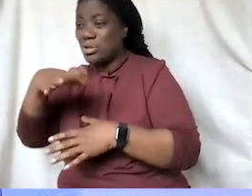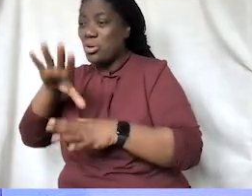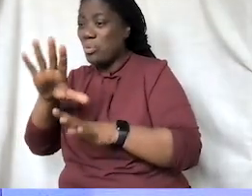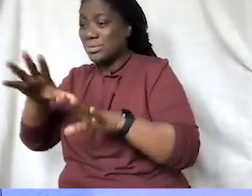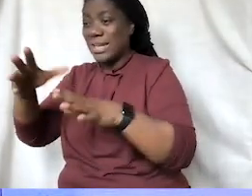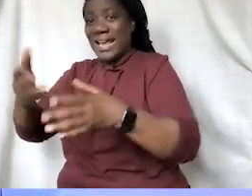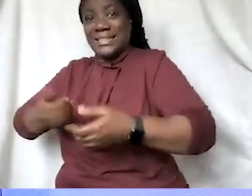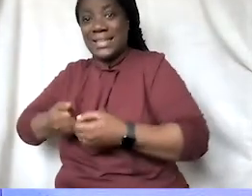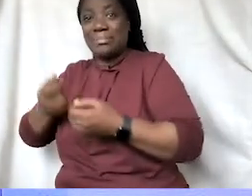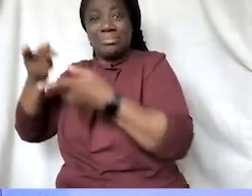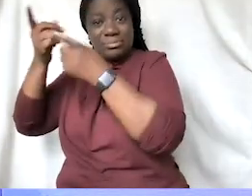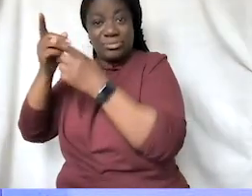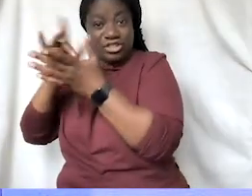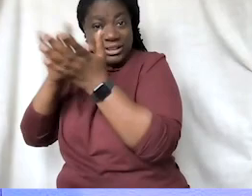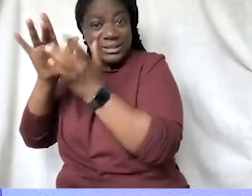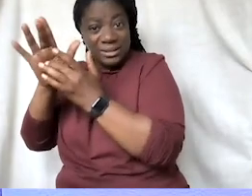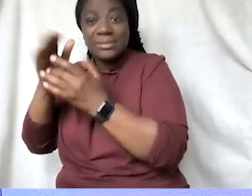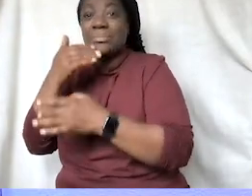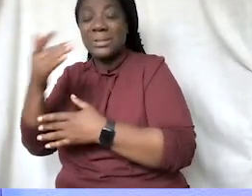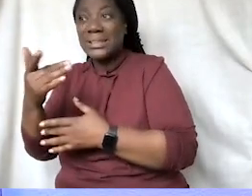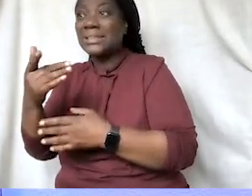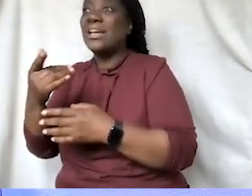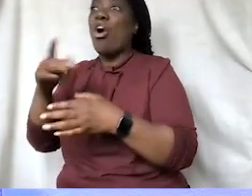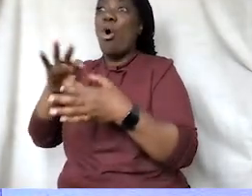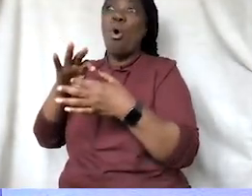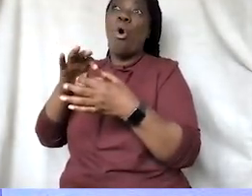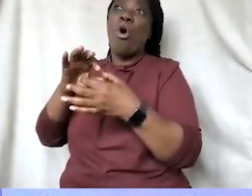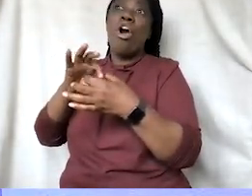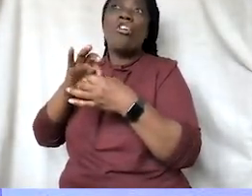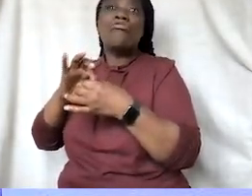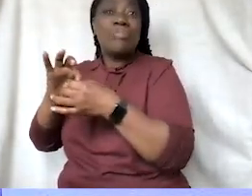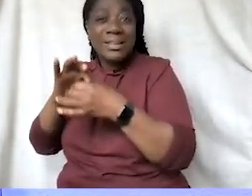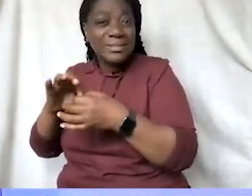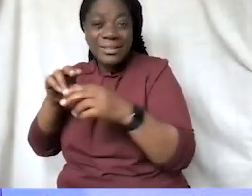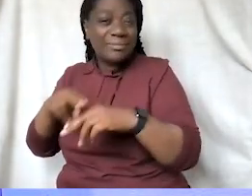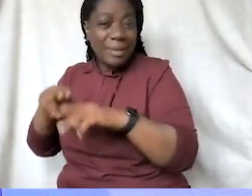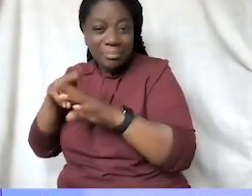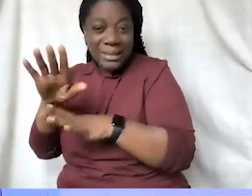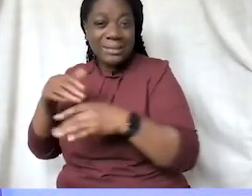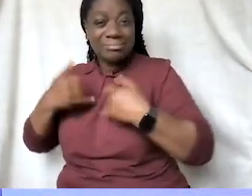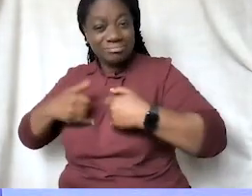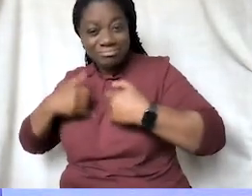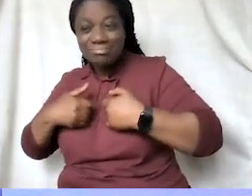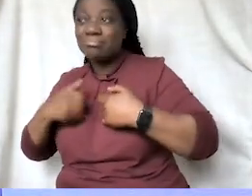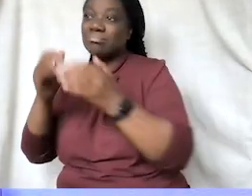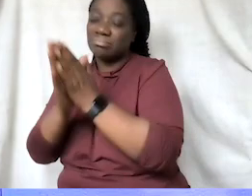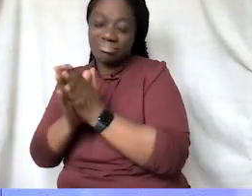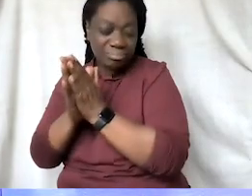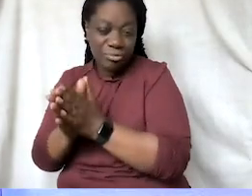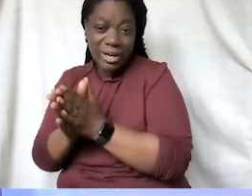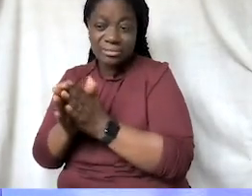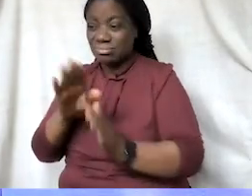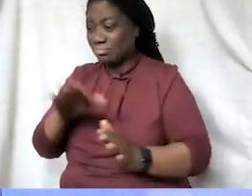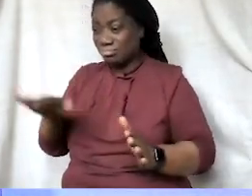pray for them. If you've got a relative that is sick in the hospital, pray for them. If you have a child that is